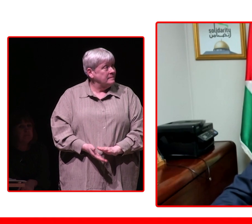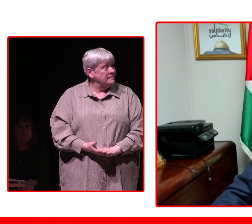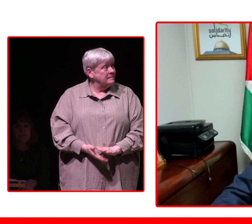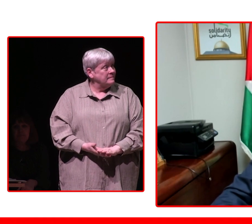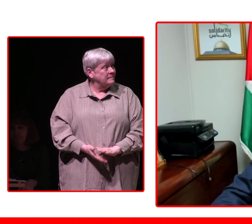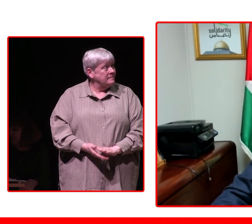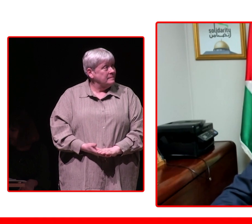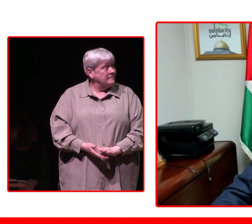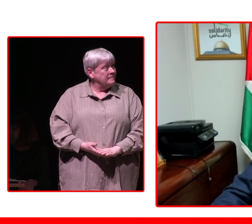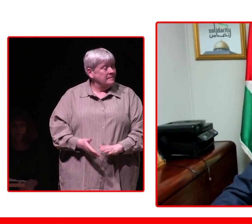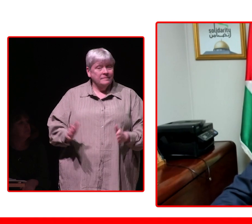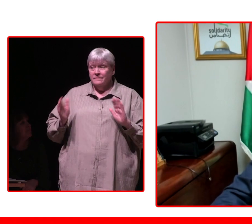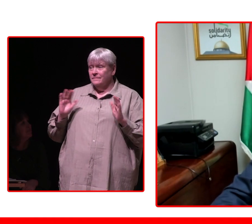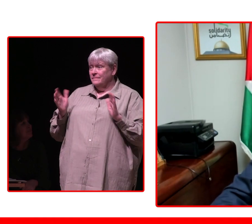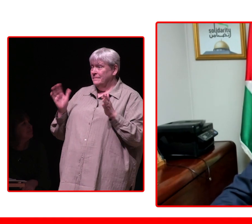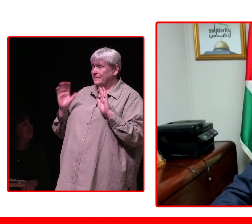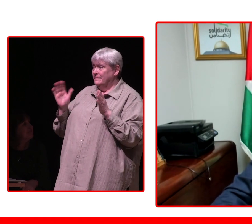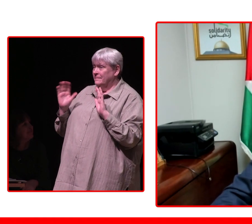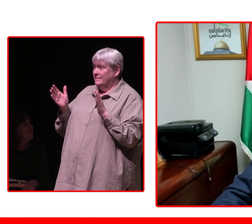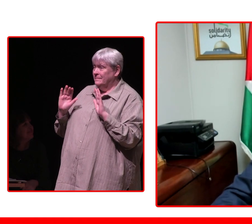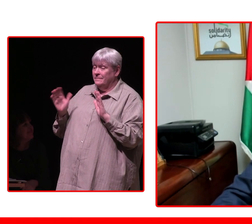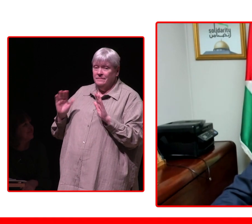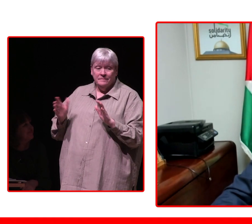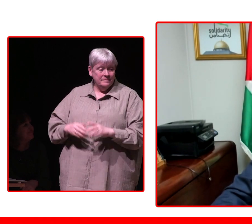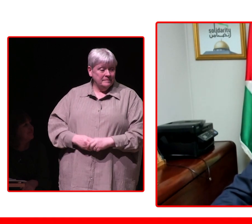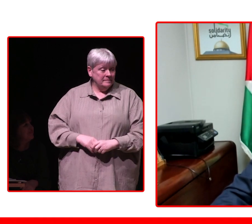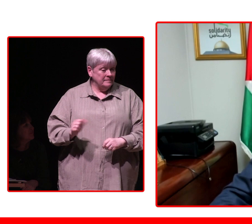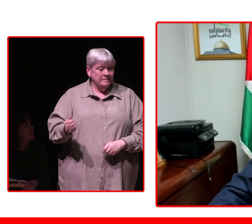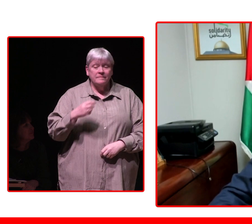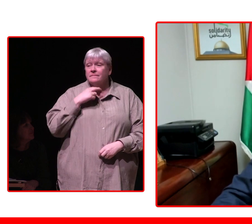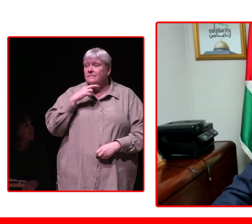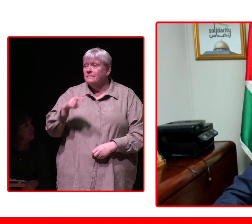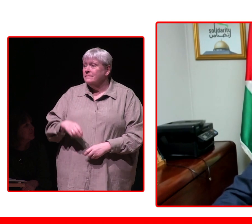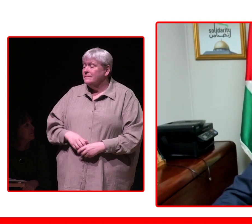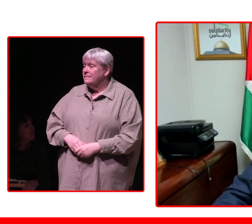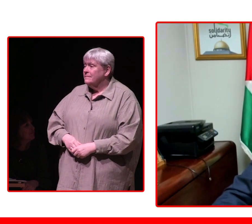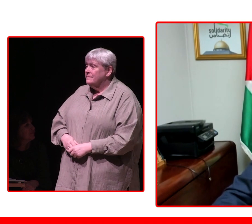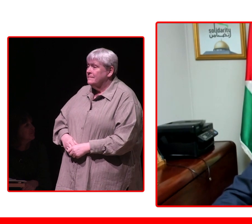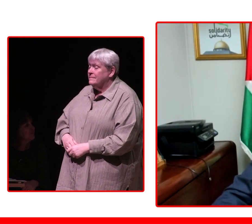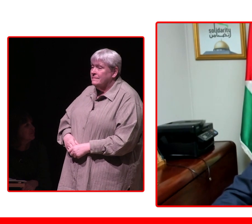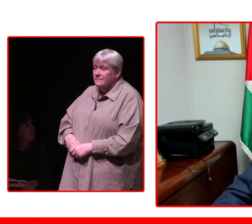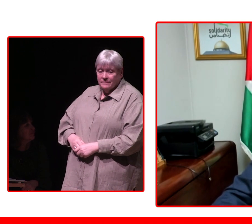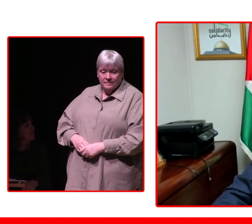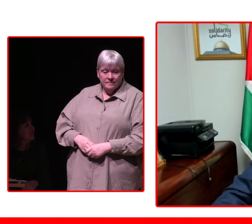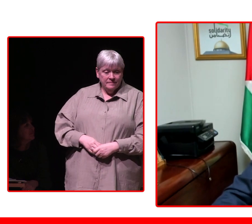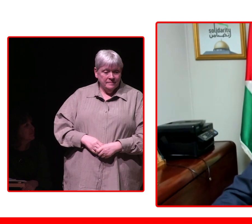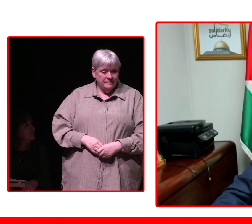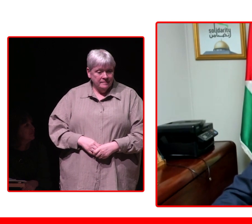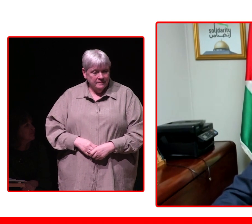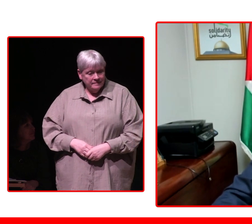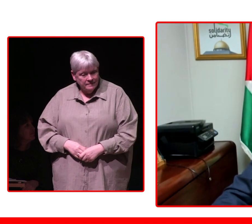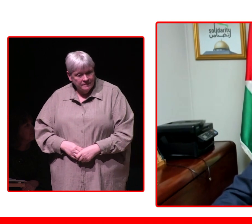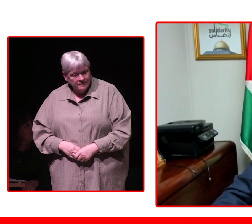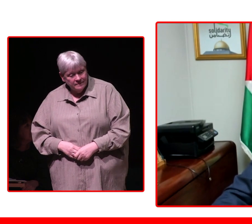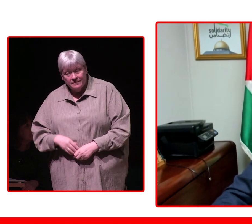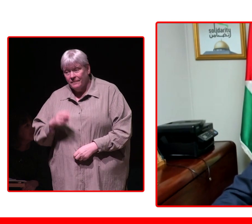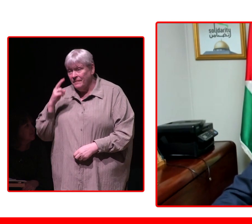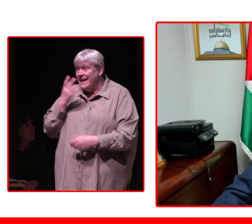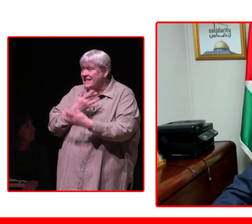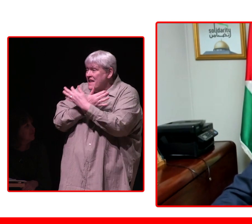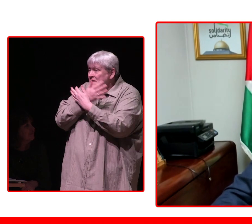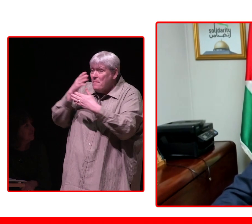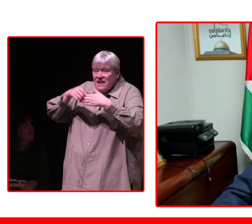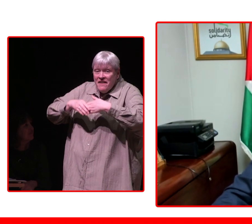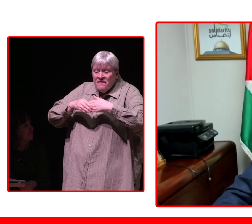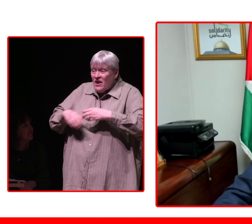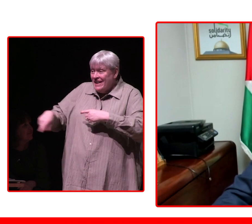Yes, hello. Good afternoon, all. My friends, and I see many friends around here. And it